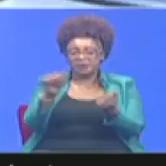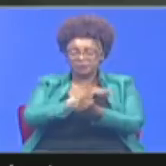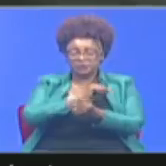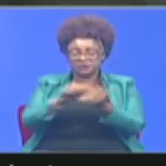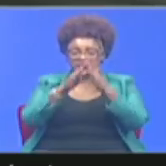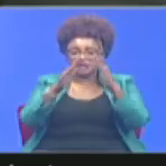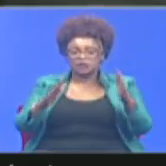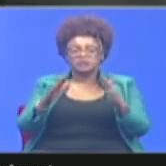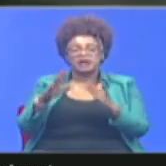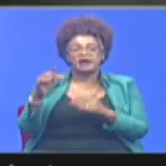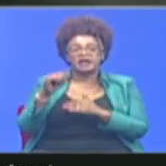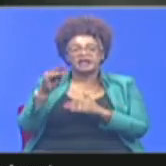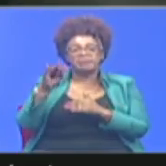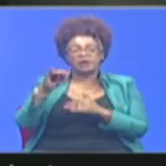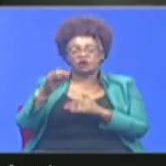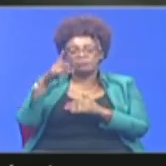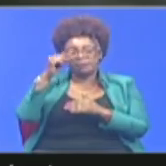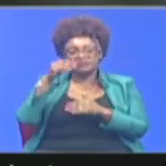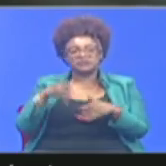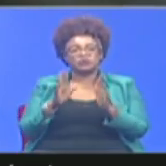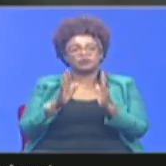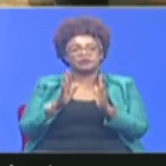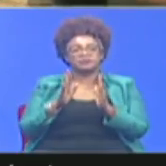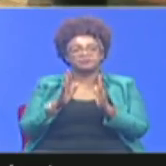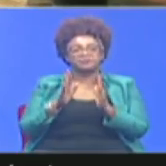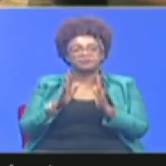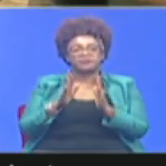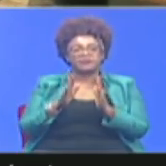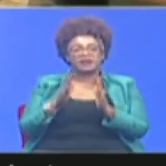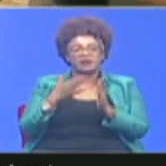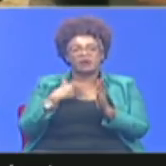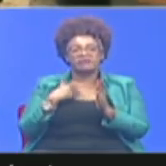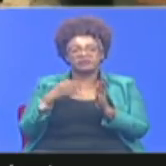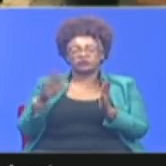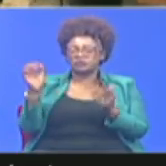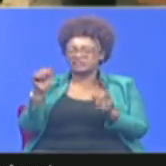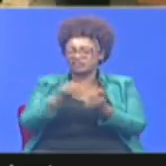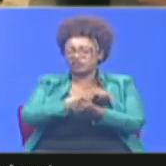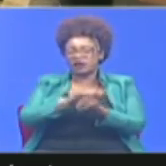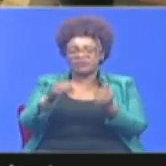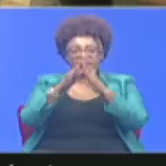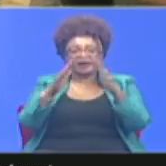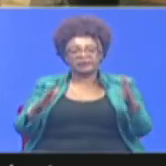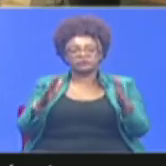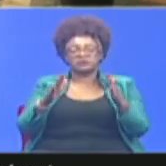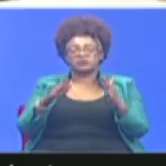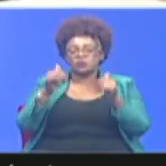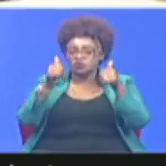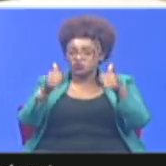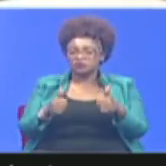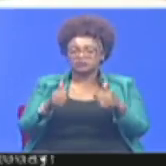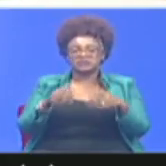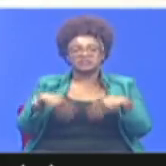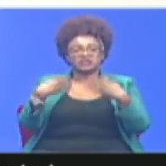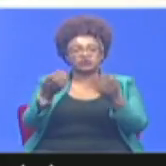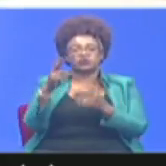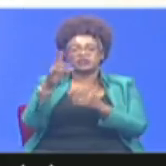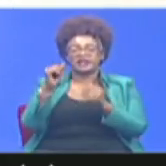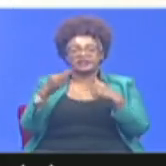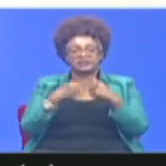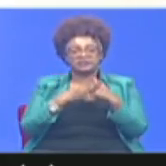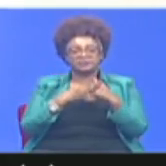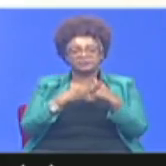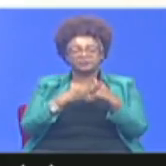Park Estate, situated along Mombasa Road. The intended pulling down of the houses is based on notice issued in 2018 to